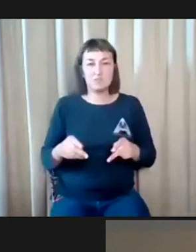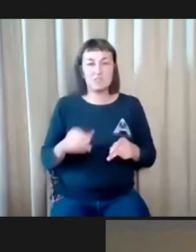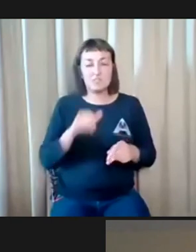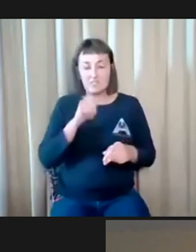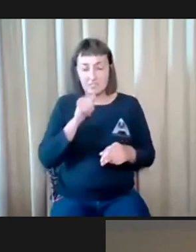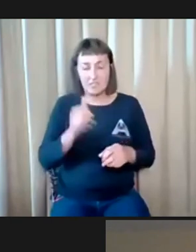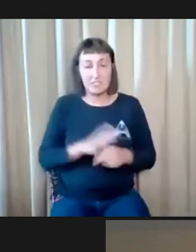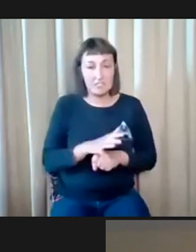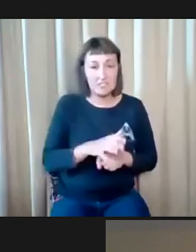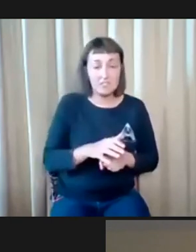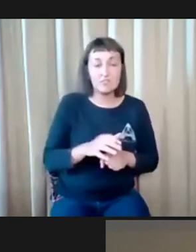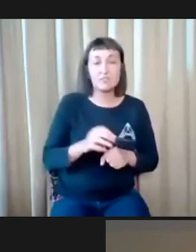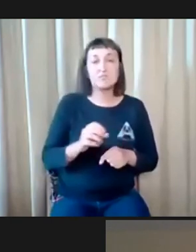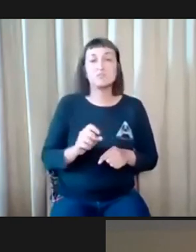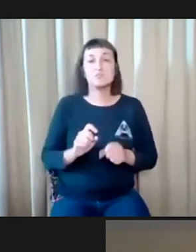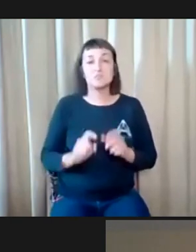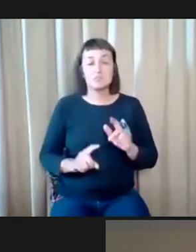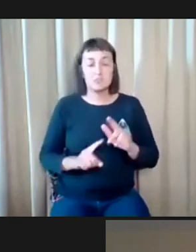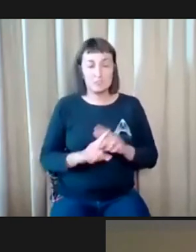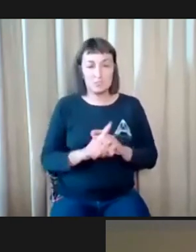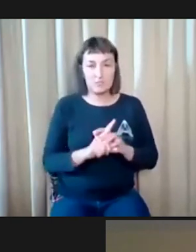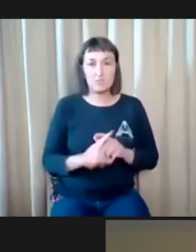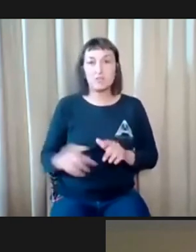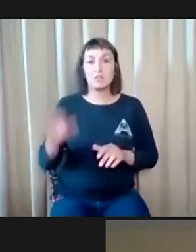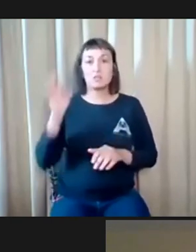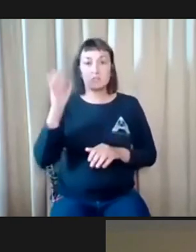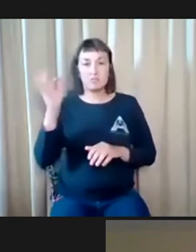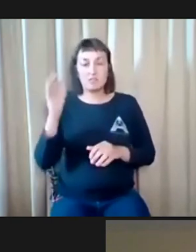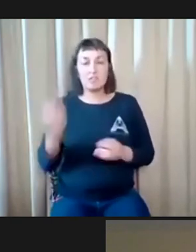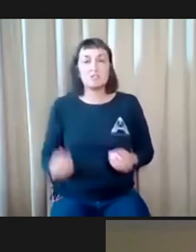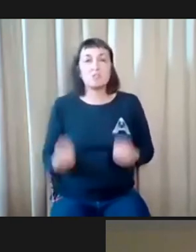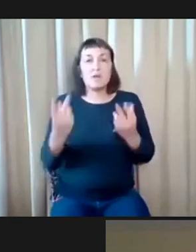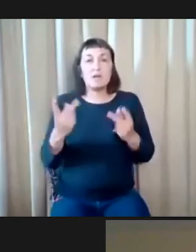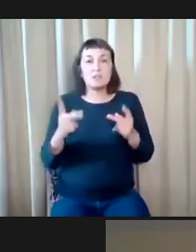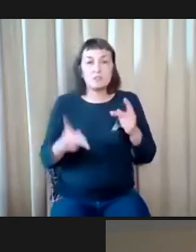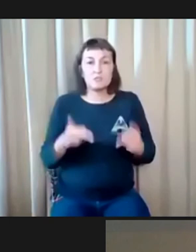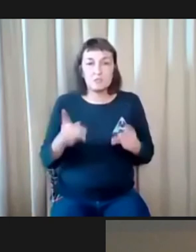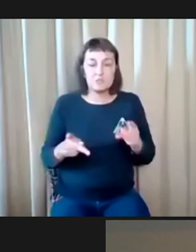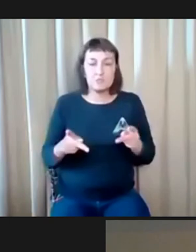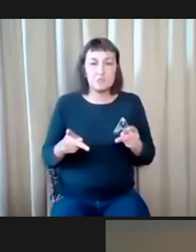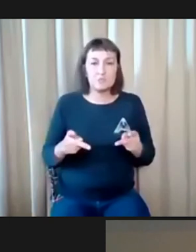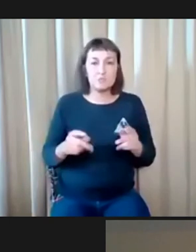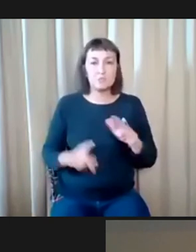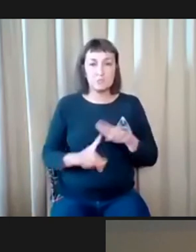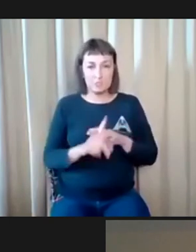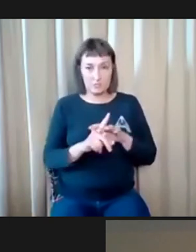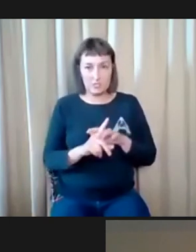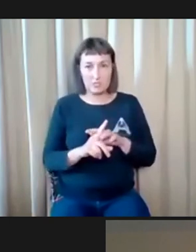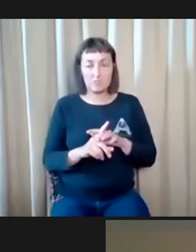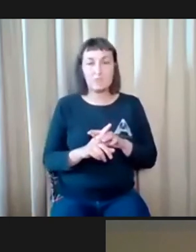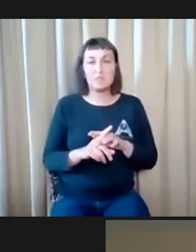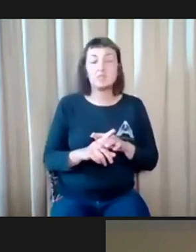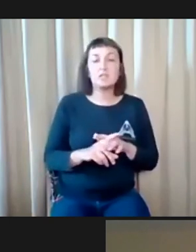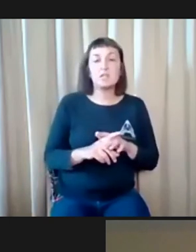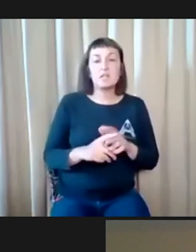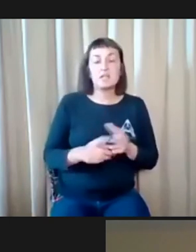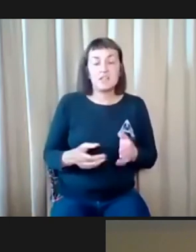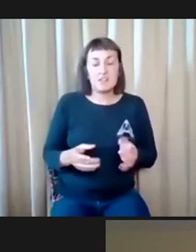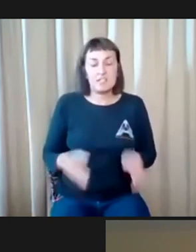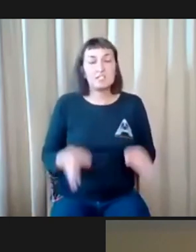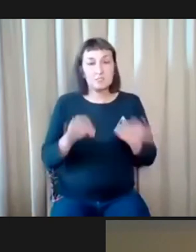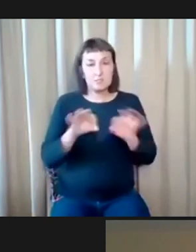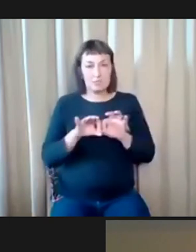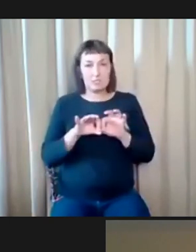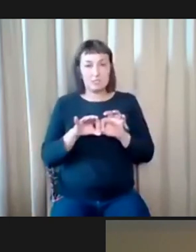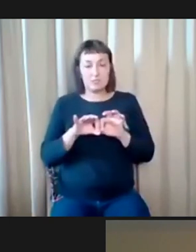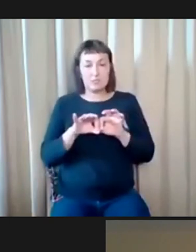haters, her words. How do you get more people to show up and testify? To show just how much this matters to people, to Montanans,